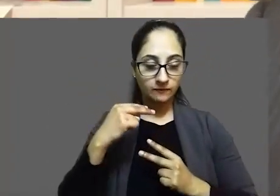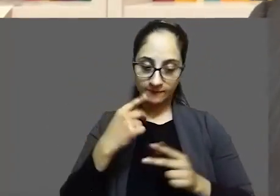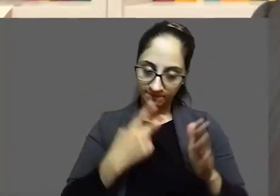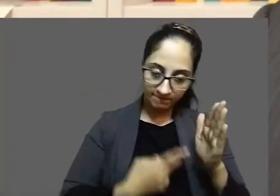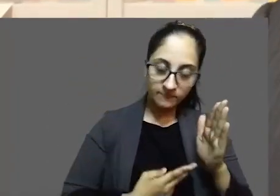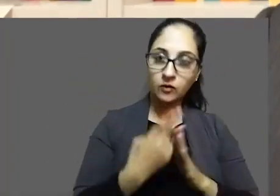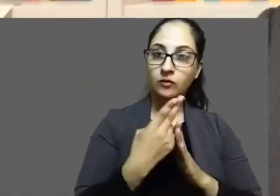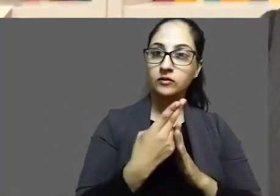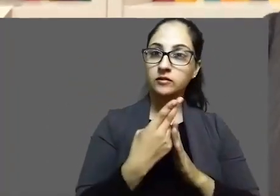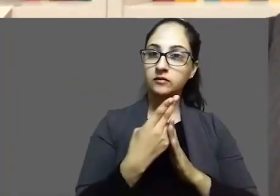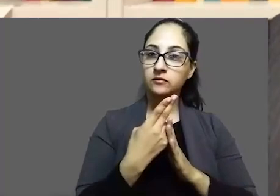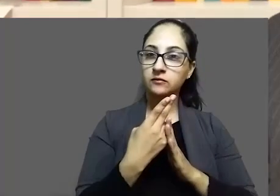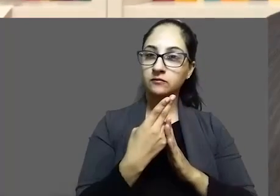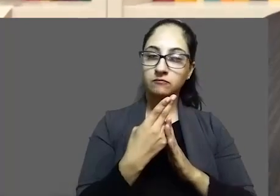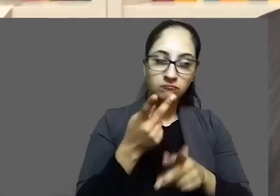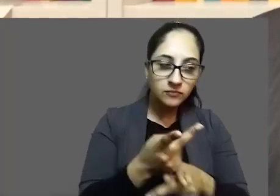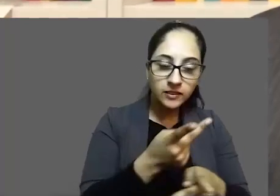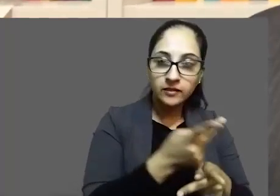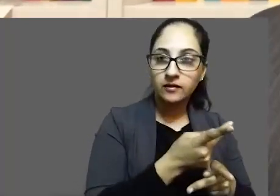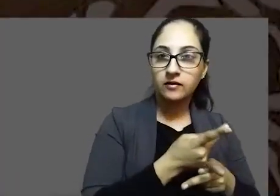engage with thinking about Imam Ali.